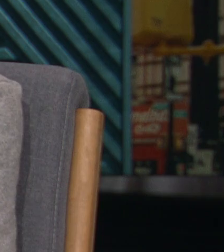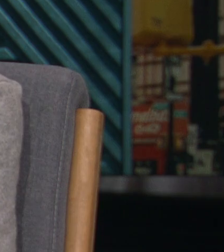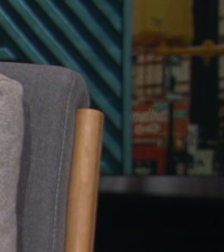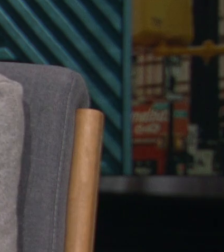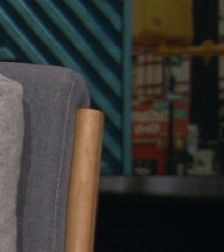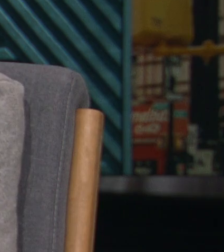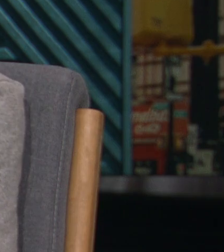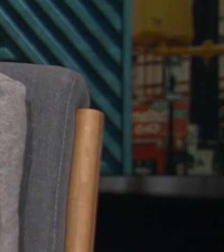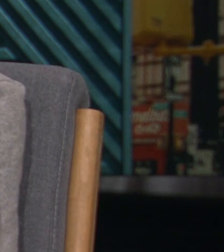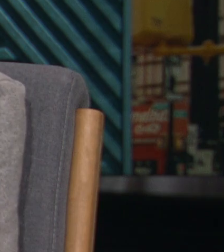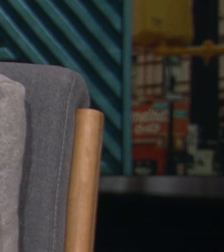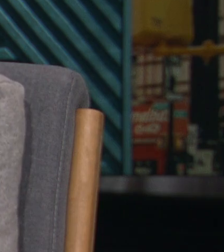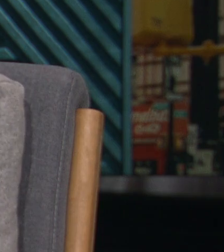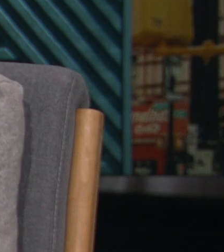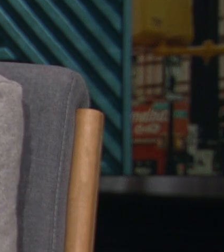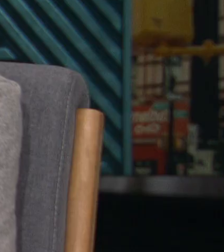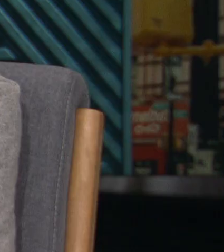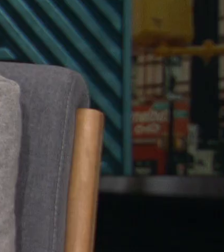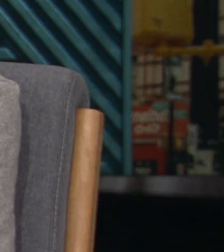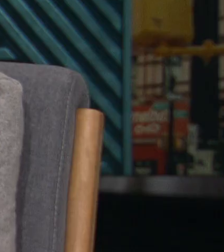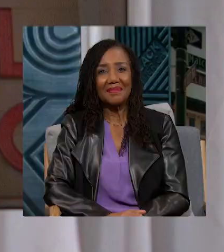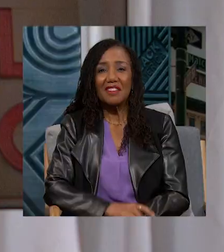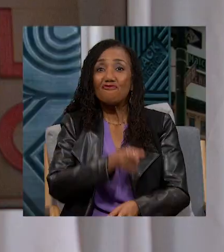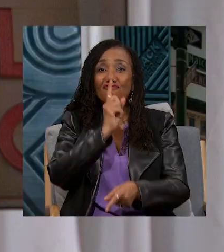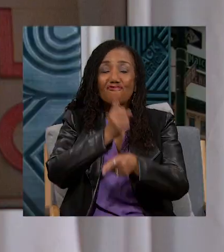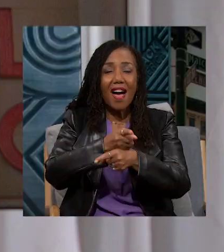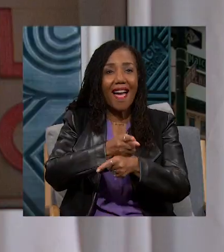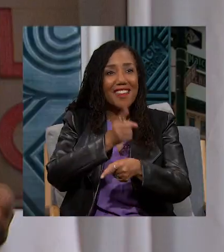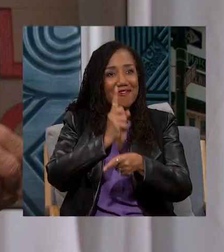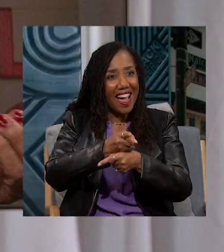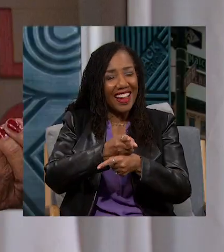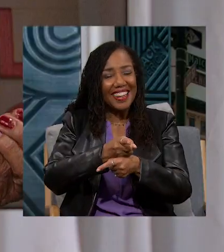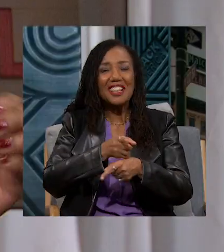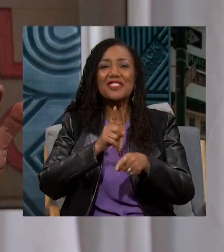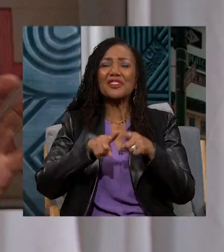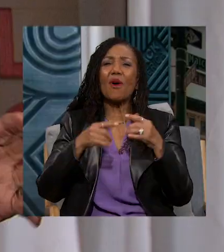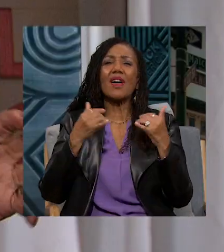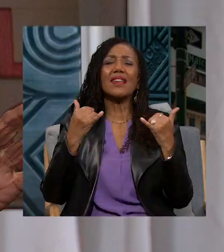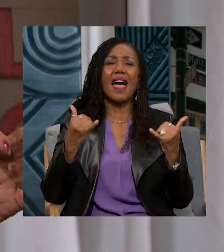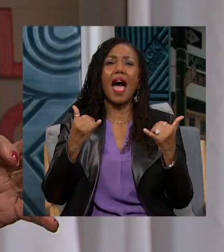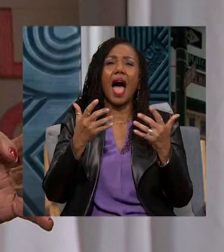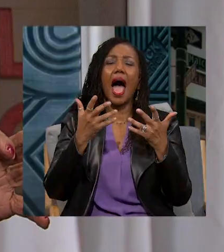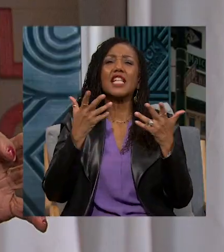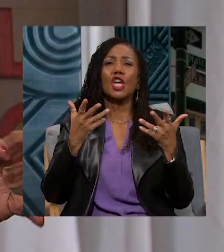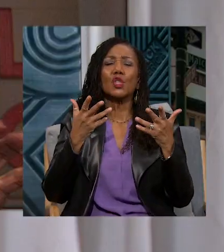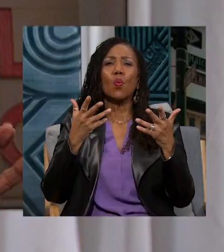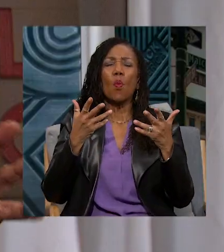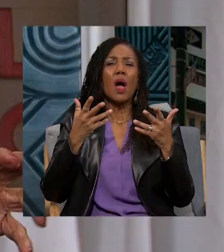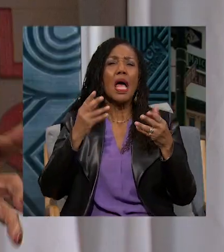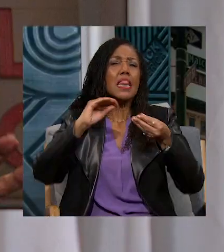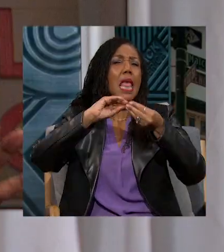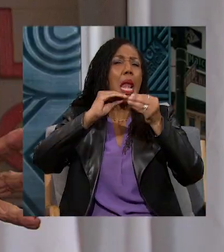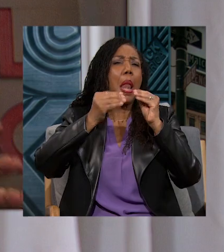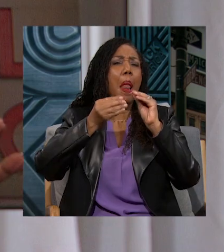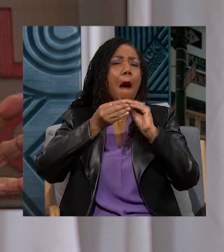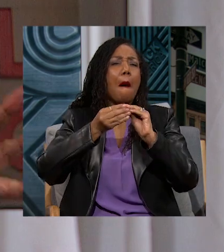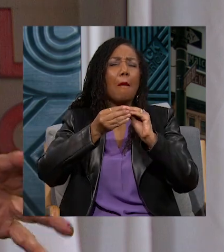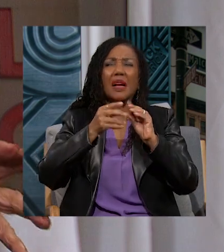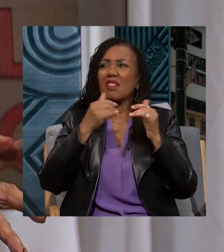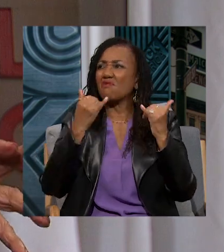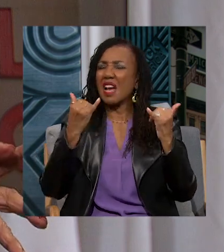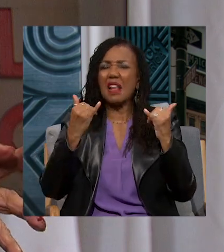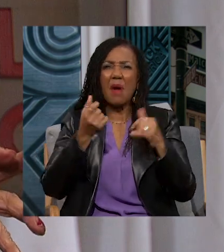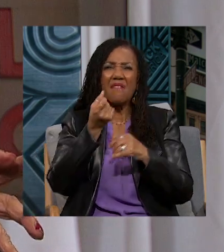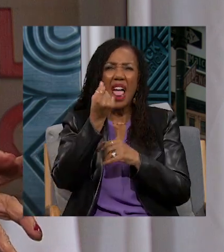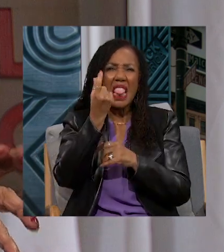and never feel like they're missing anything. Right. I wanted to just put the numbers out there. Probably we're at like